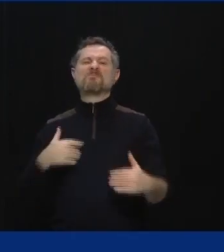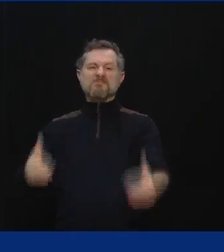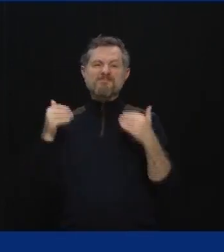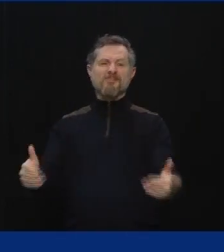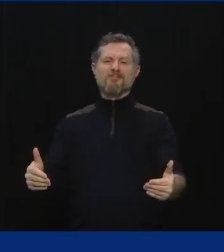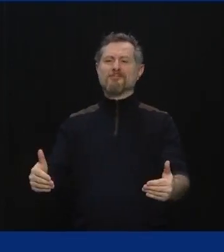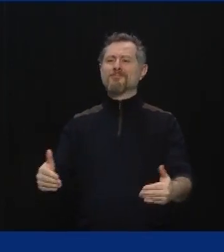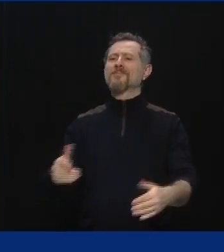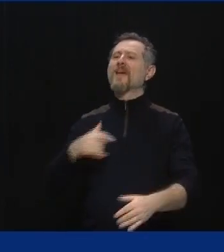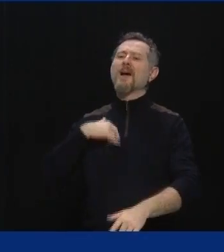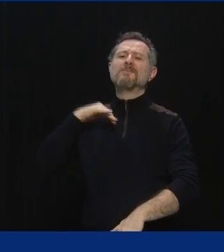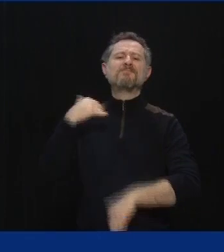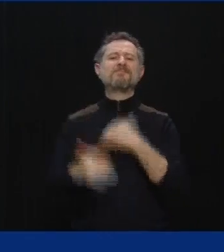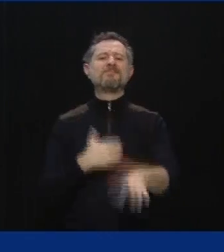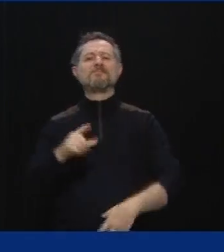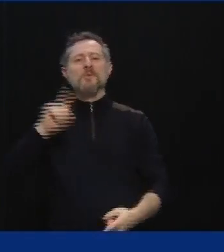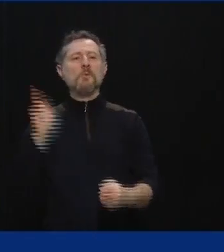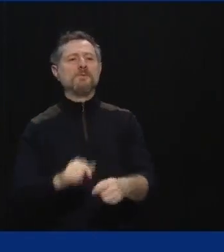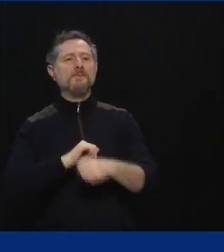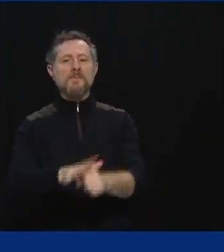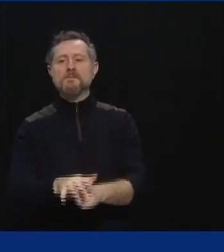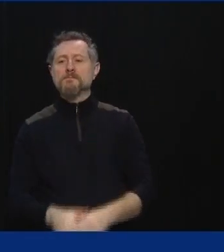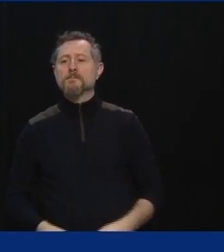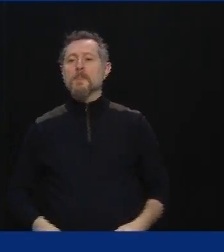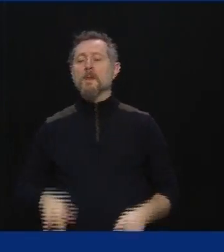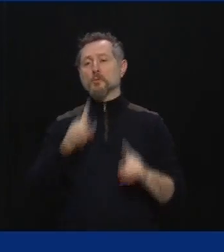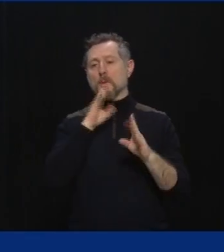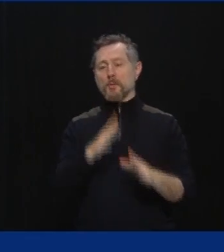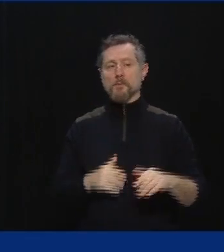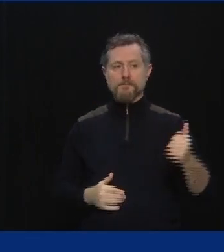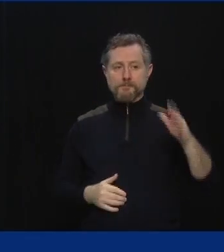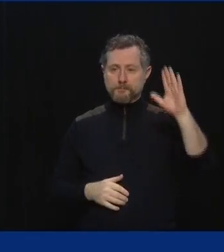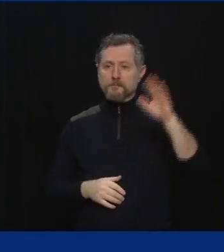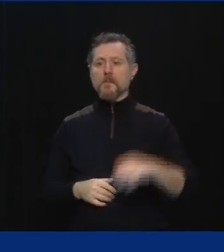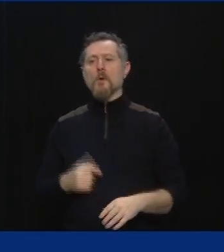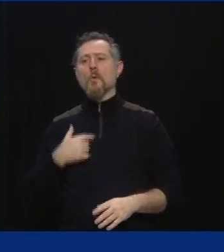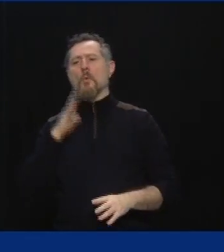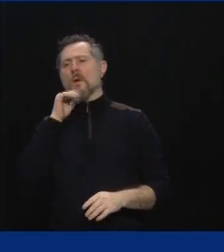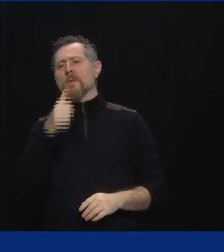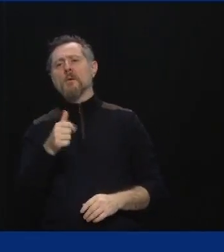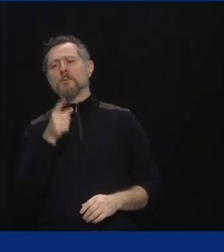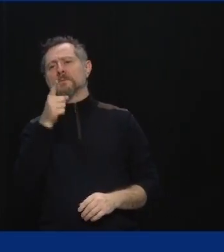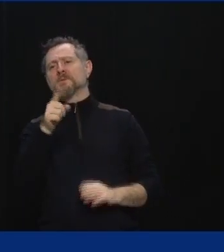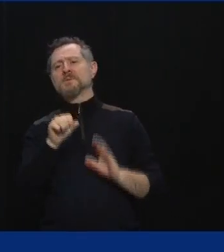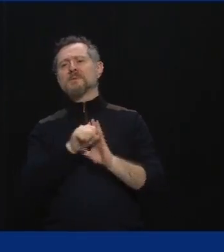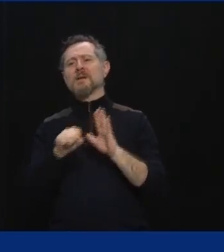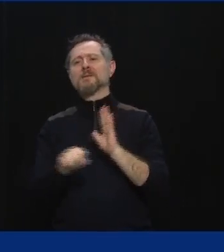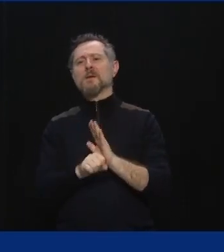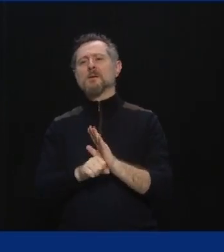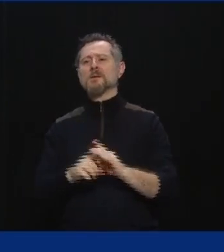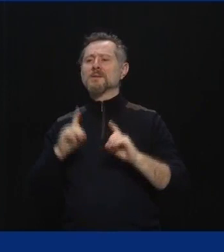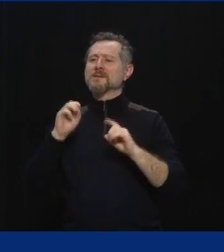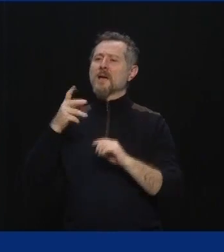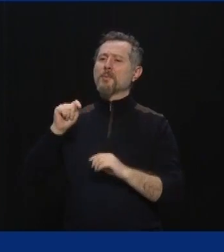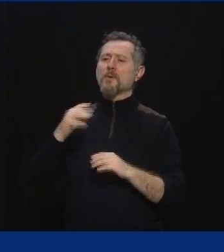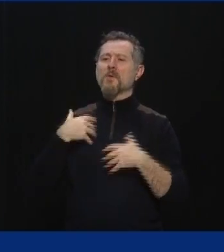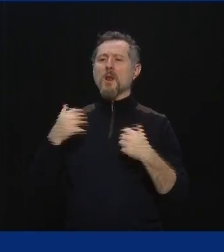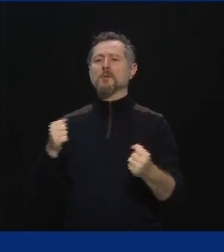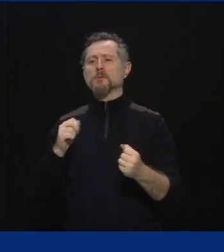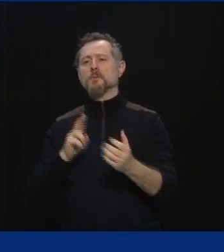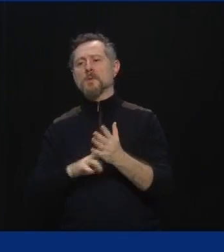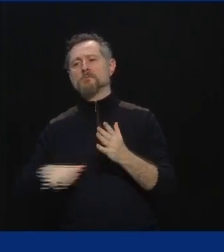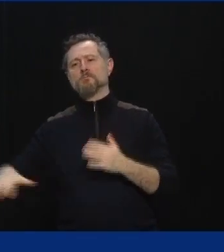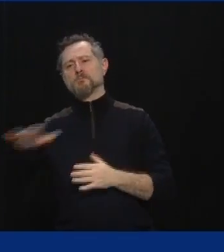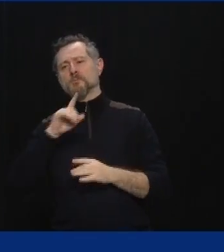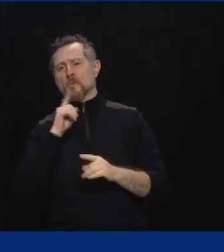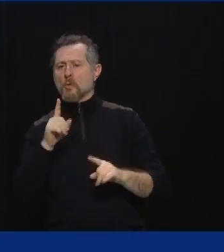this as soon as possible. Governor Hochul, why are you not sending state health department inspectors to the counties that aren't playing ball? Why